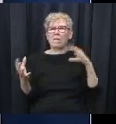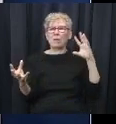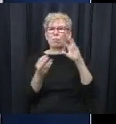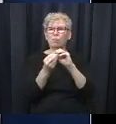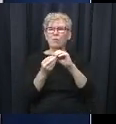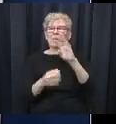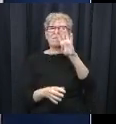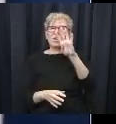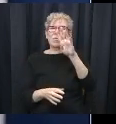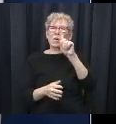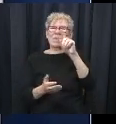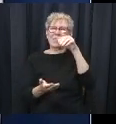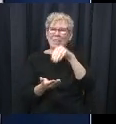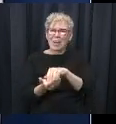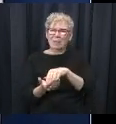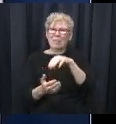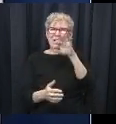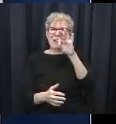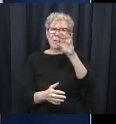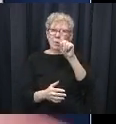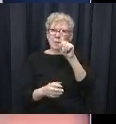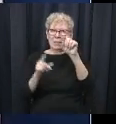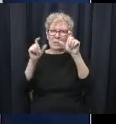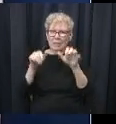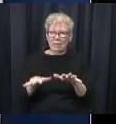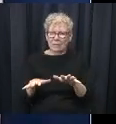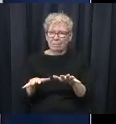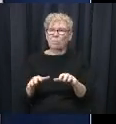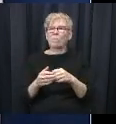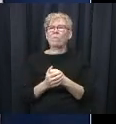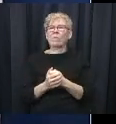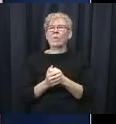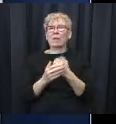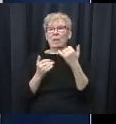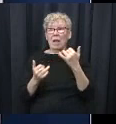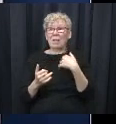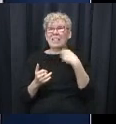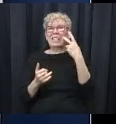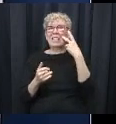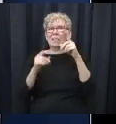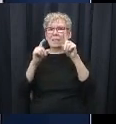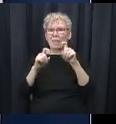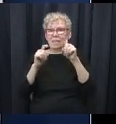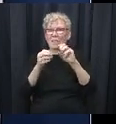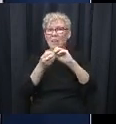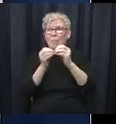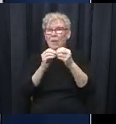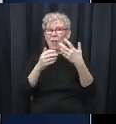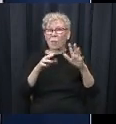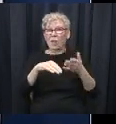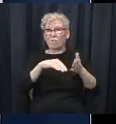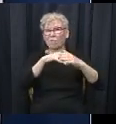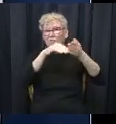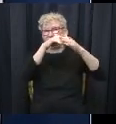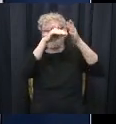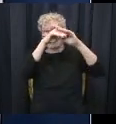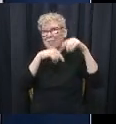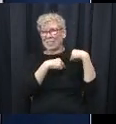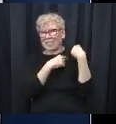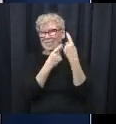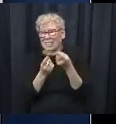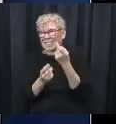significantly higher than the last few days, we are grateful that we have better surveillance because we had over 40,000 tests. I hope